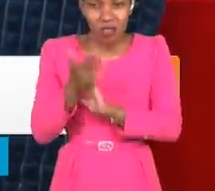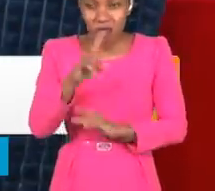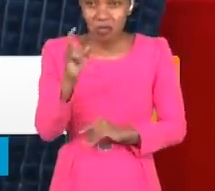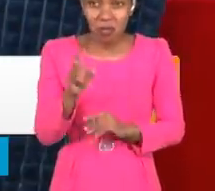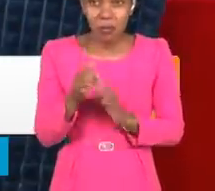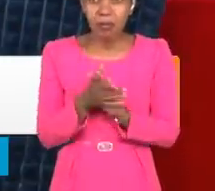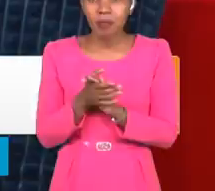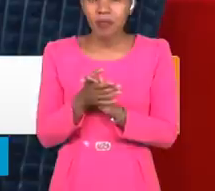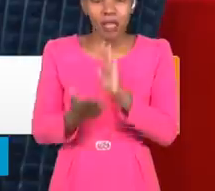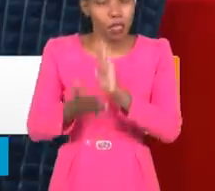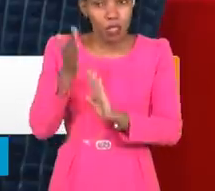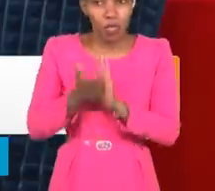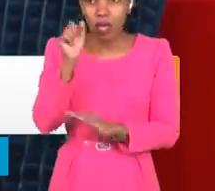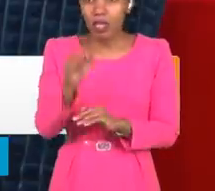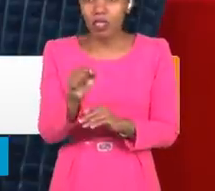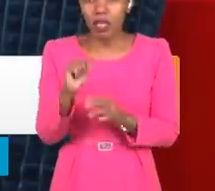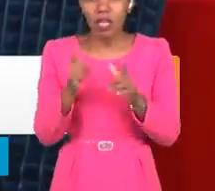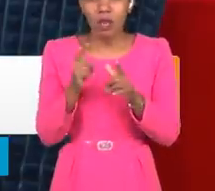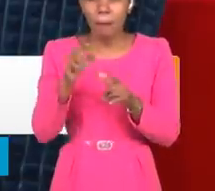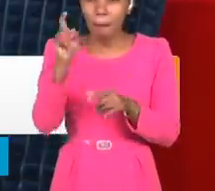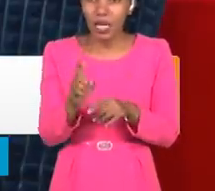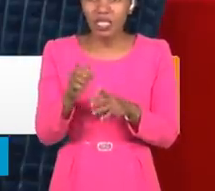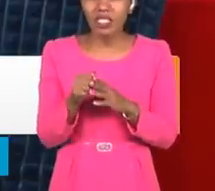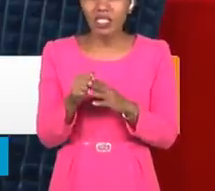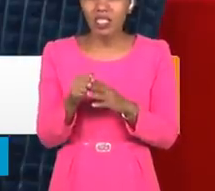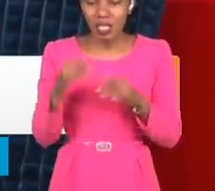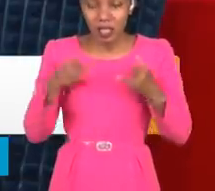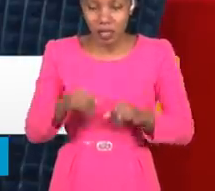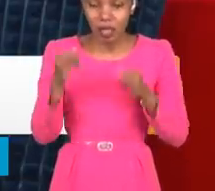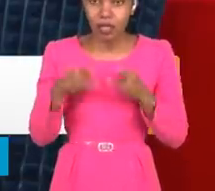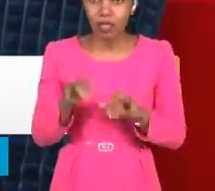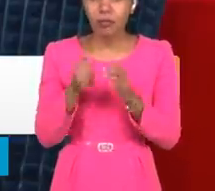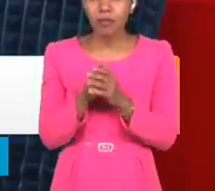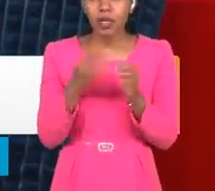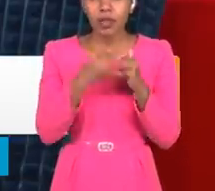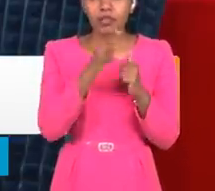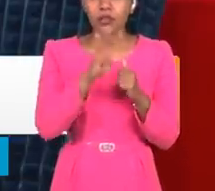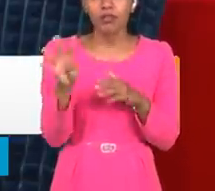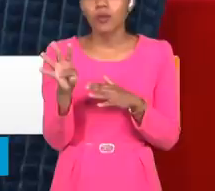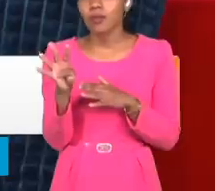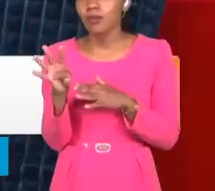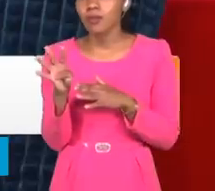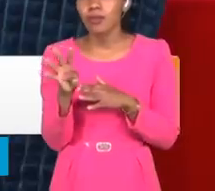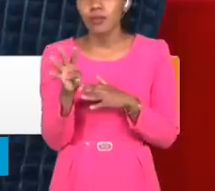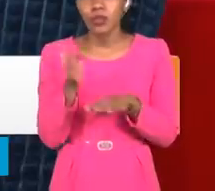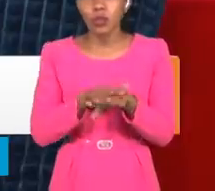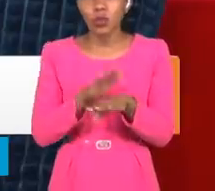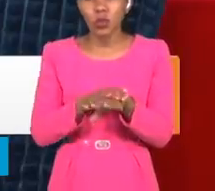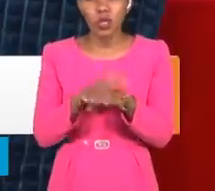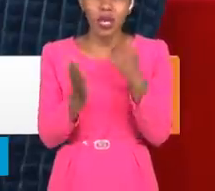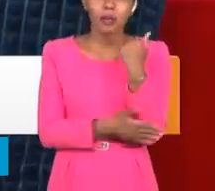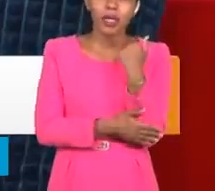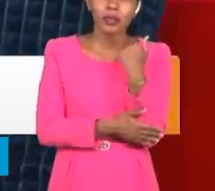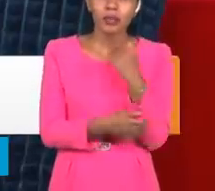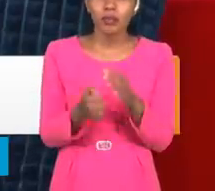much as you're talking about... In a rush, we need to give it a trial. You see, 844 was good and bad. Yeah, yeah.